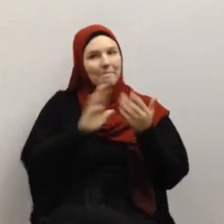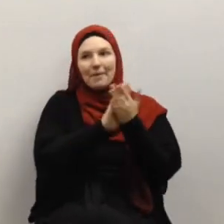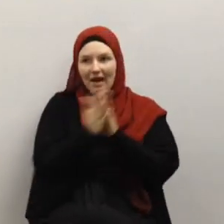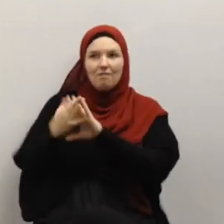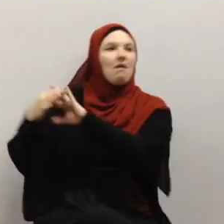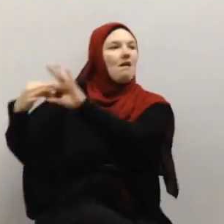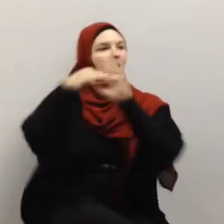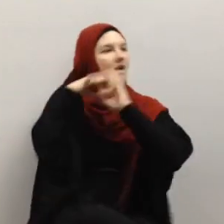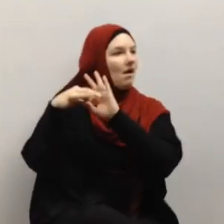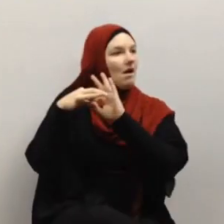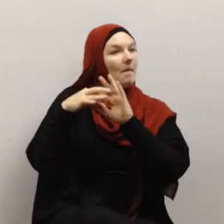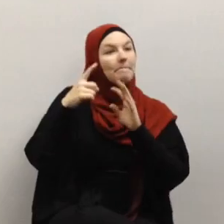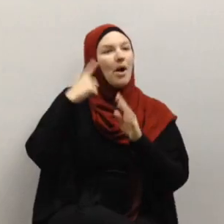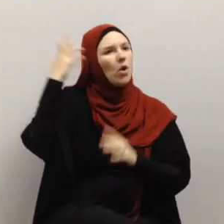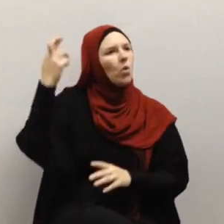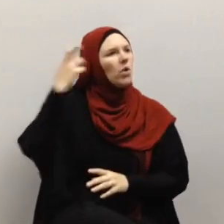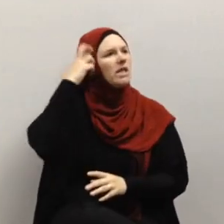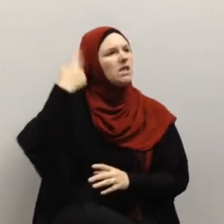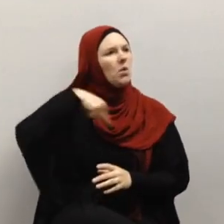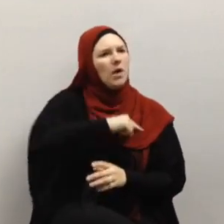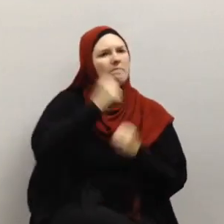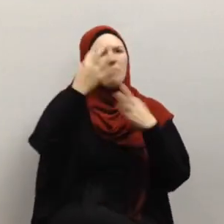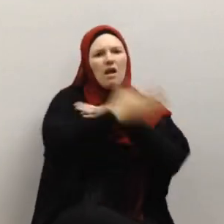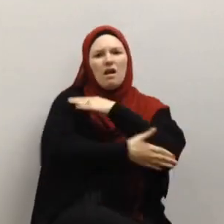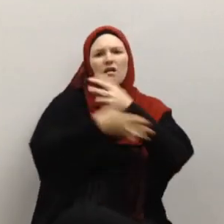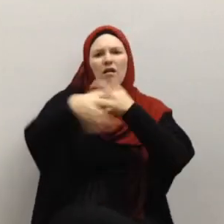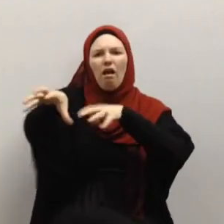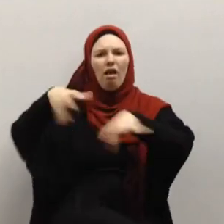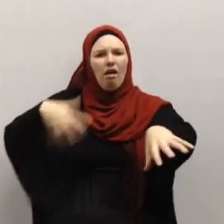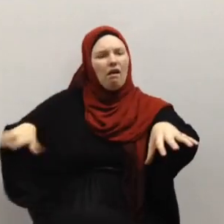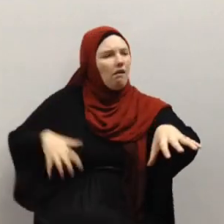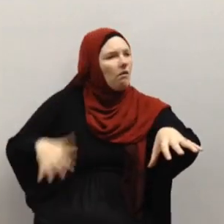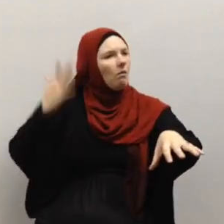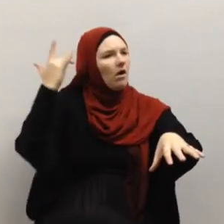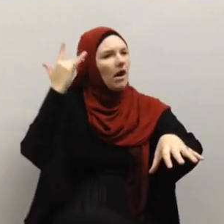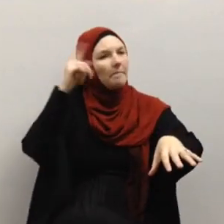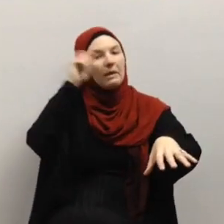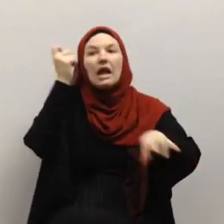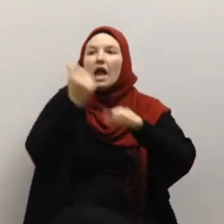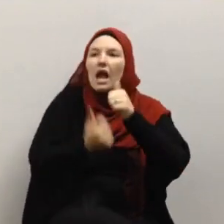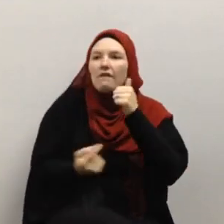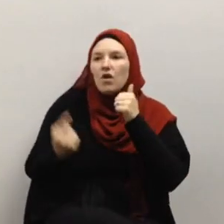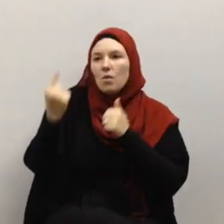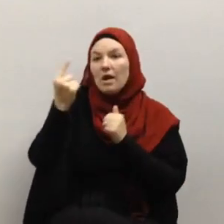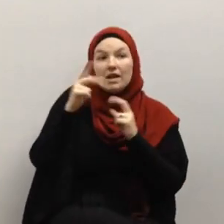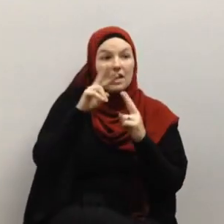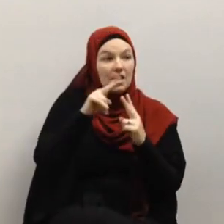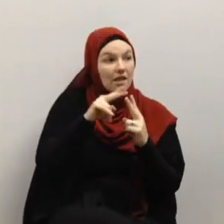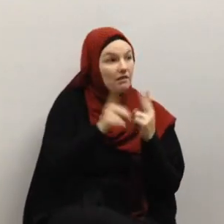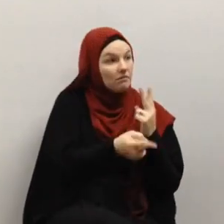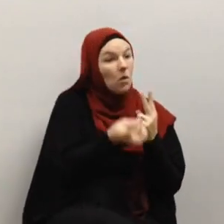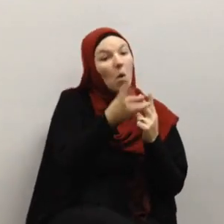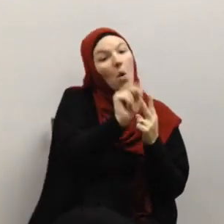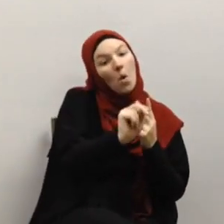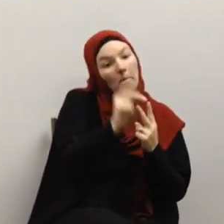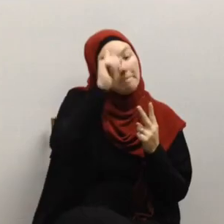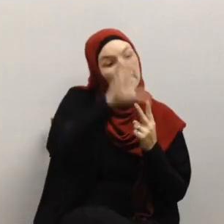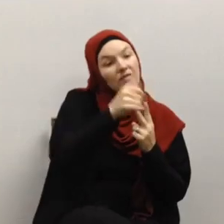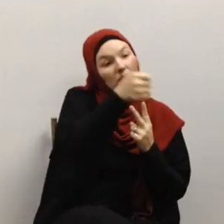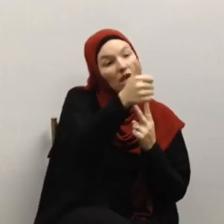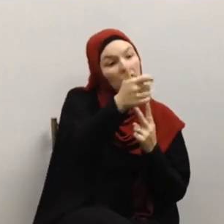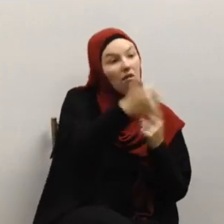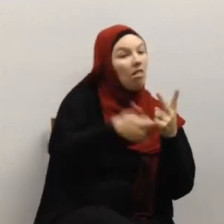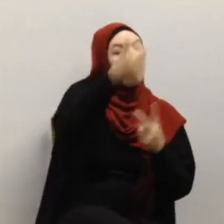are not, in fact, united is everybody either is his own God or he is worshiping another